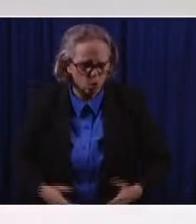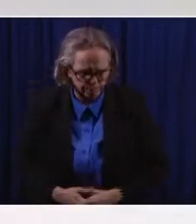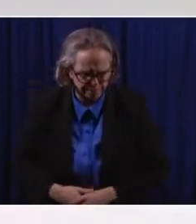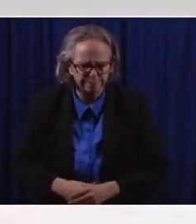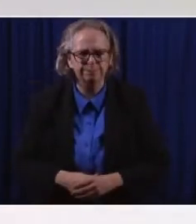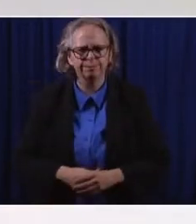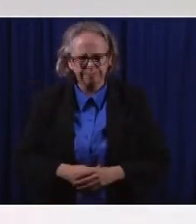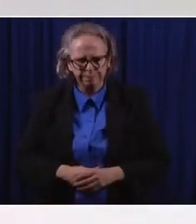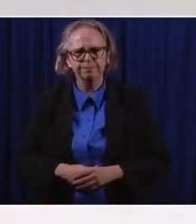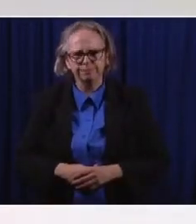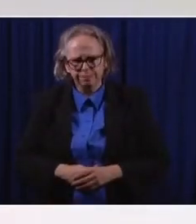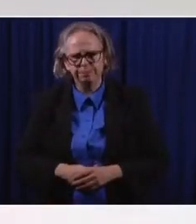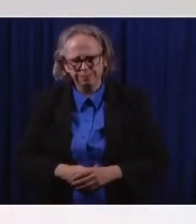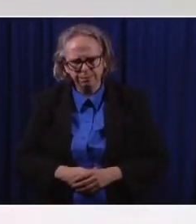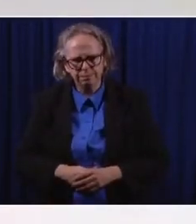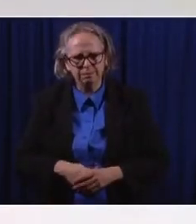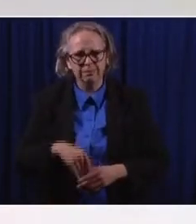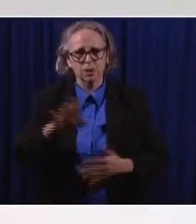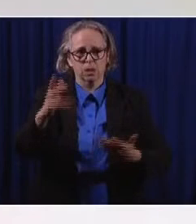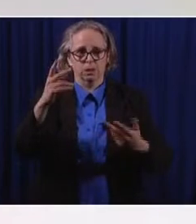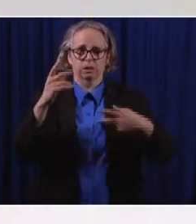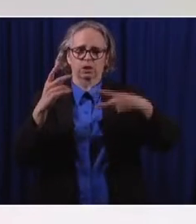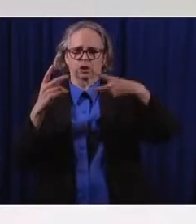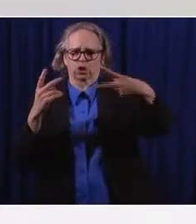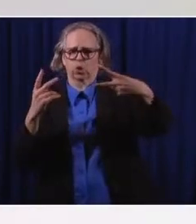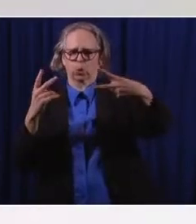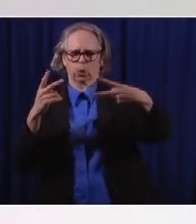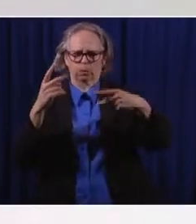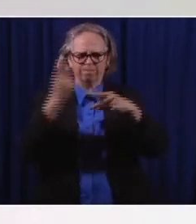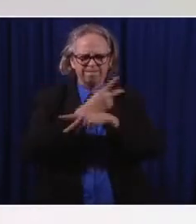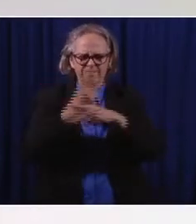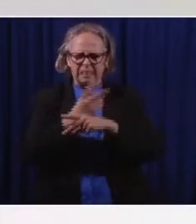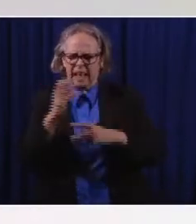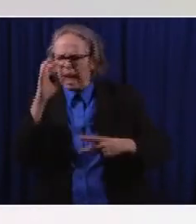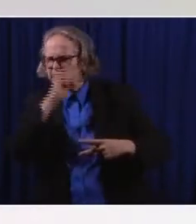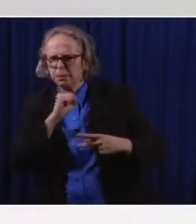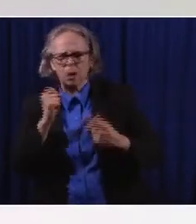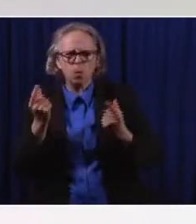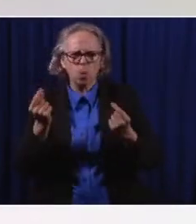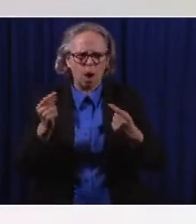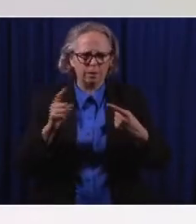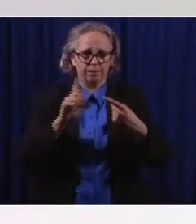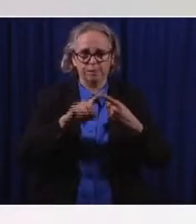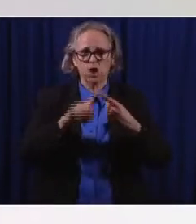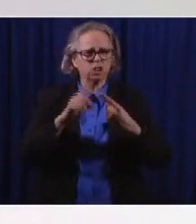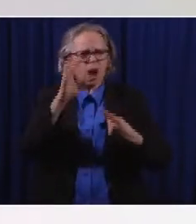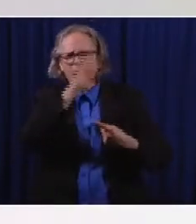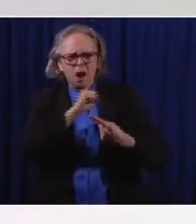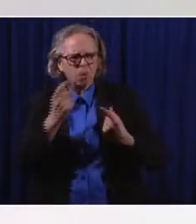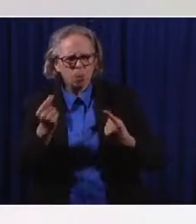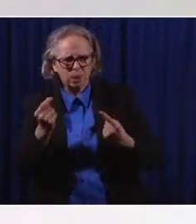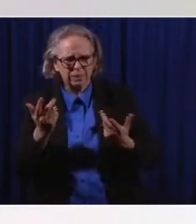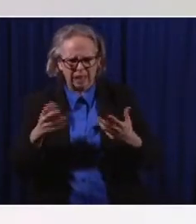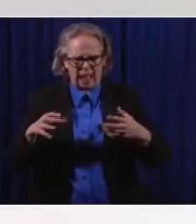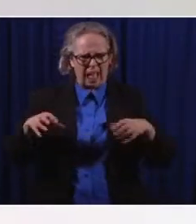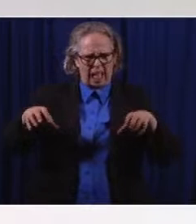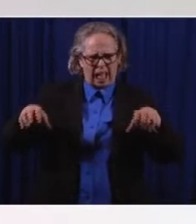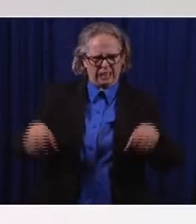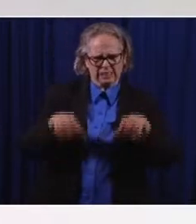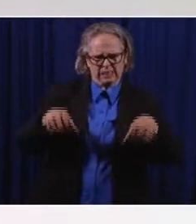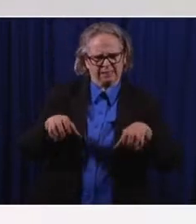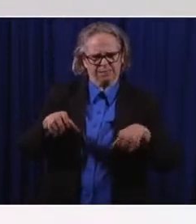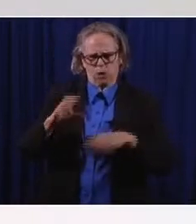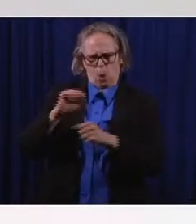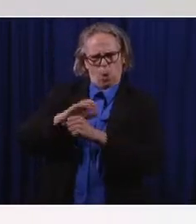create or to calculate 2 specific estimates. The first was the estimate of active COVID-19. So how